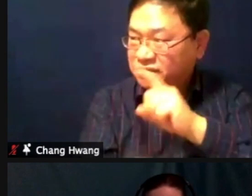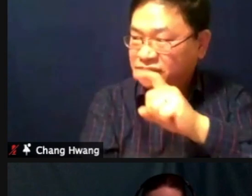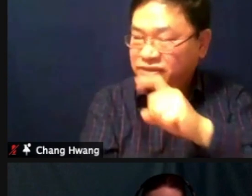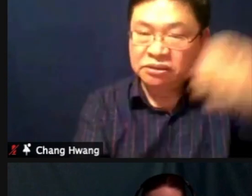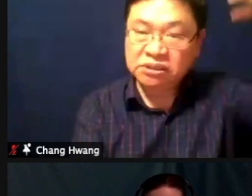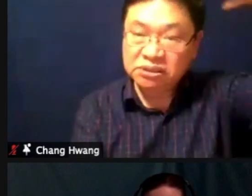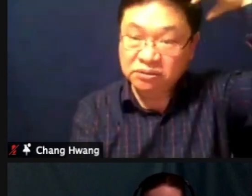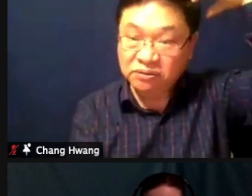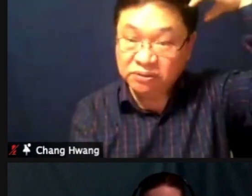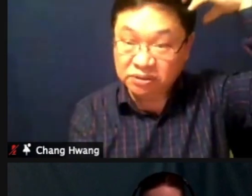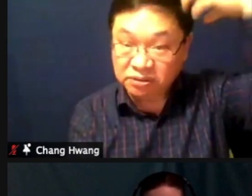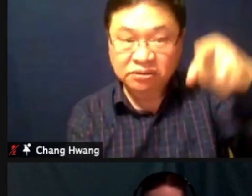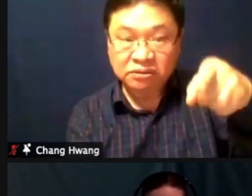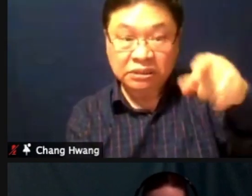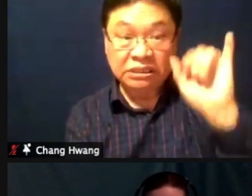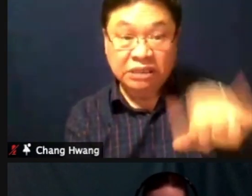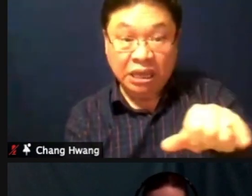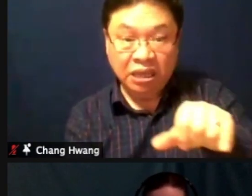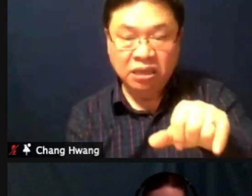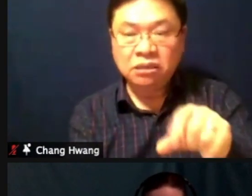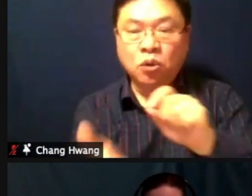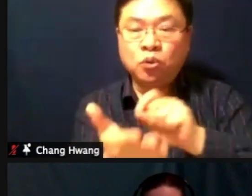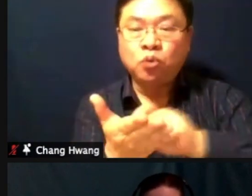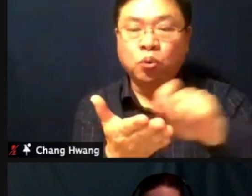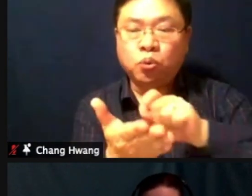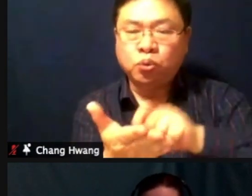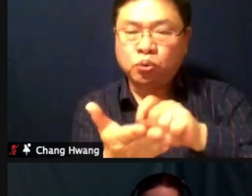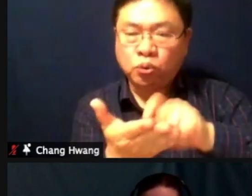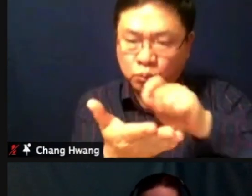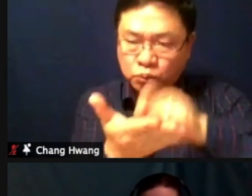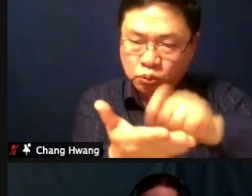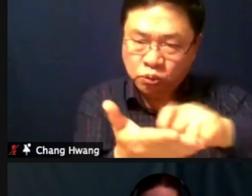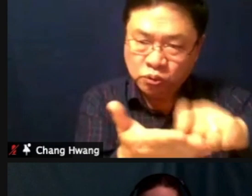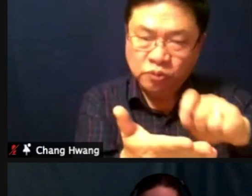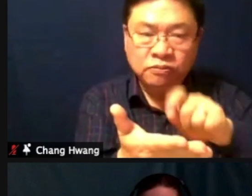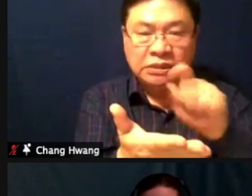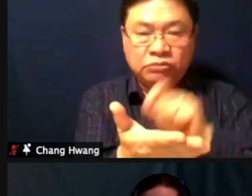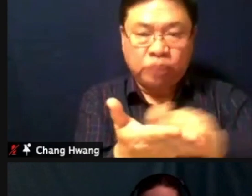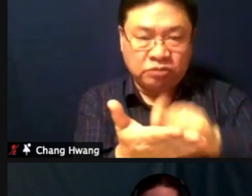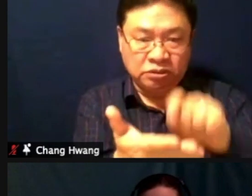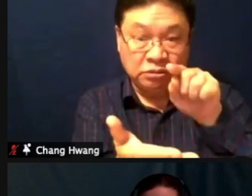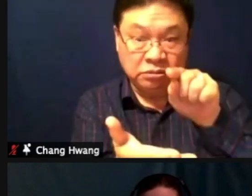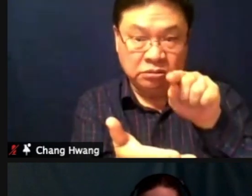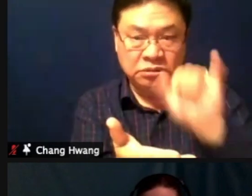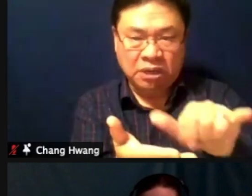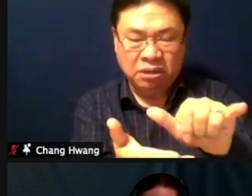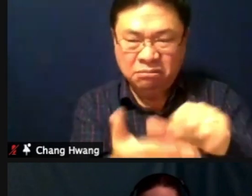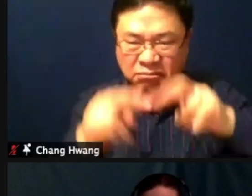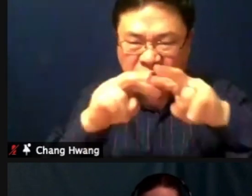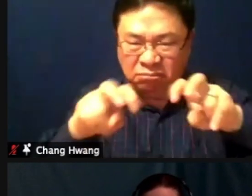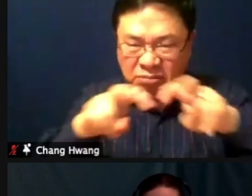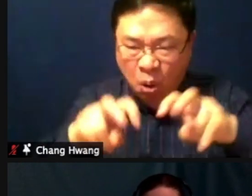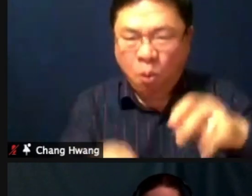And this is how Americans sign Stokey, right? Yes, okay. So William Stokey did research